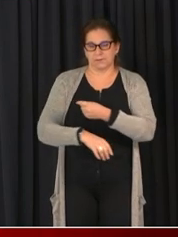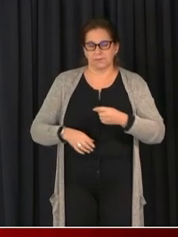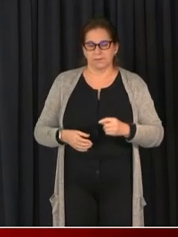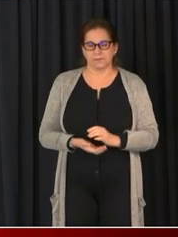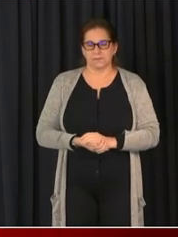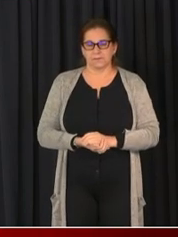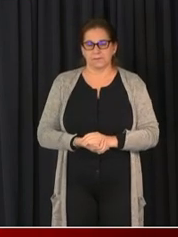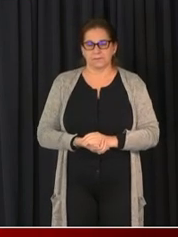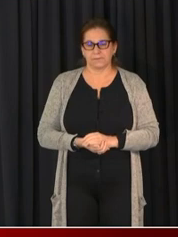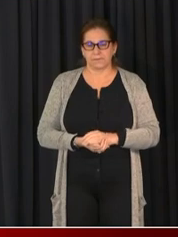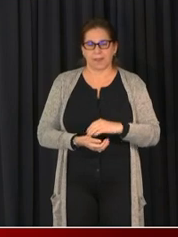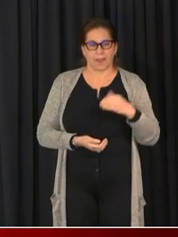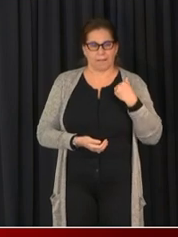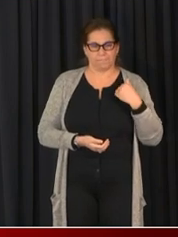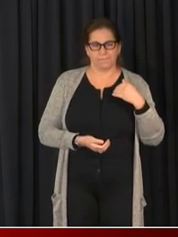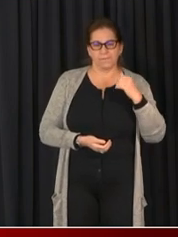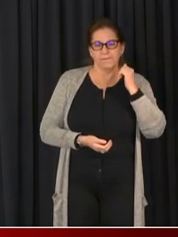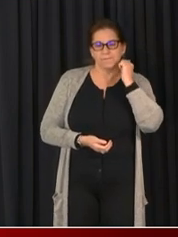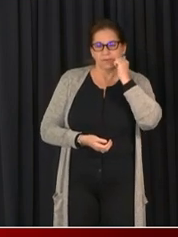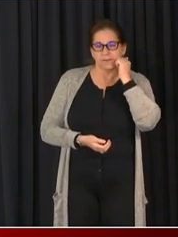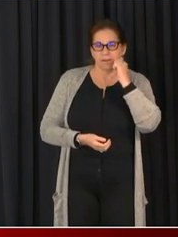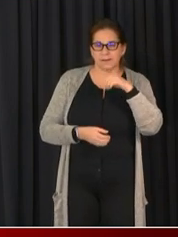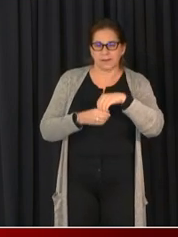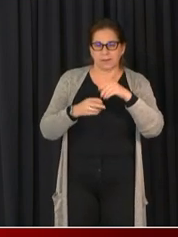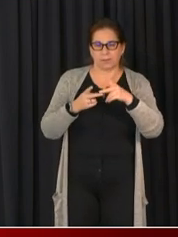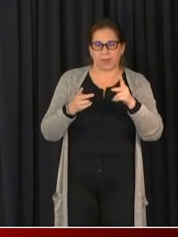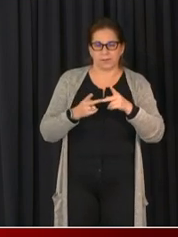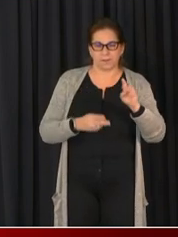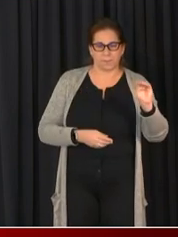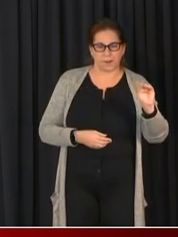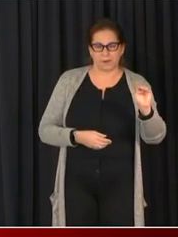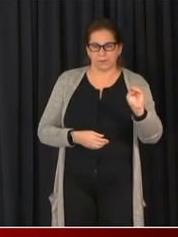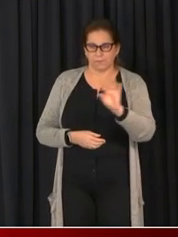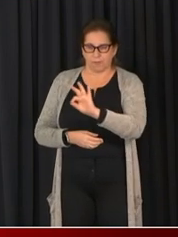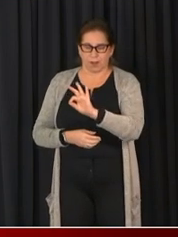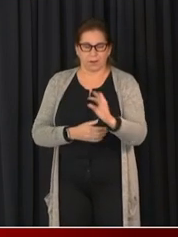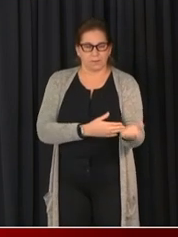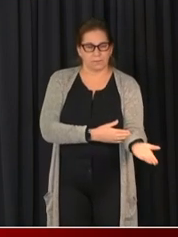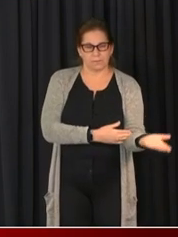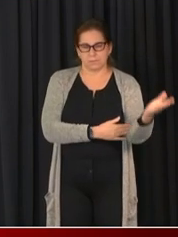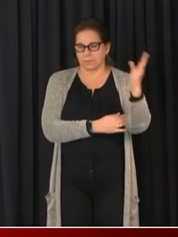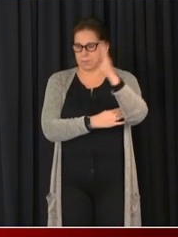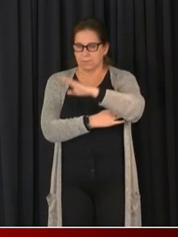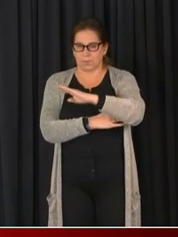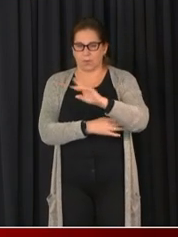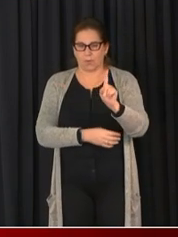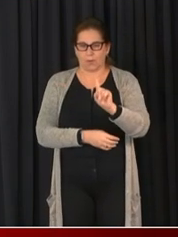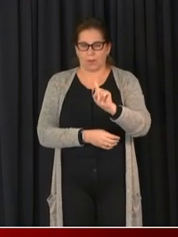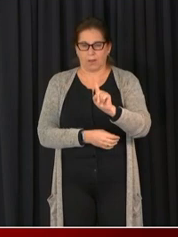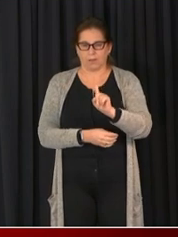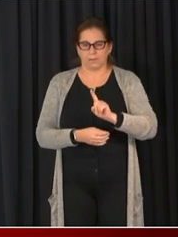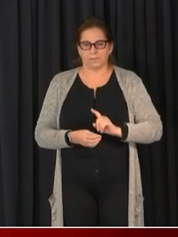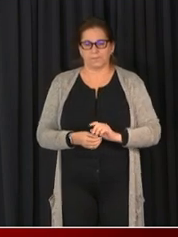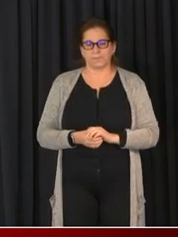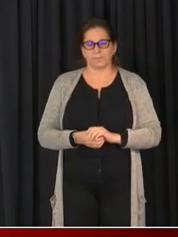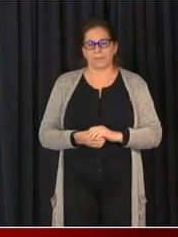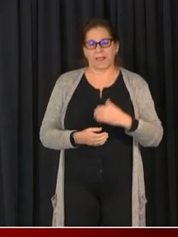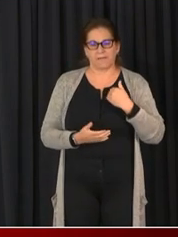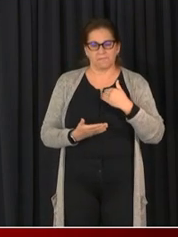9 a.m. to 1 p.m. We also want to draw residents' attention to something we have listed on